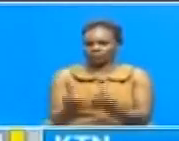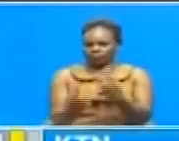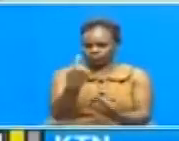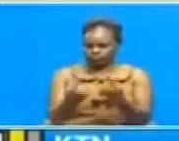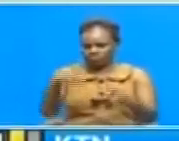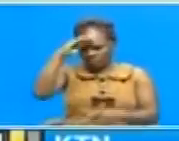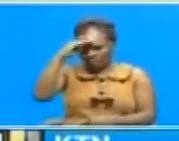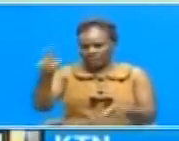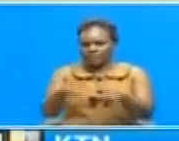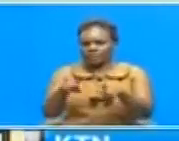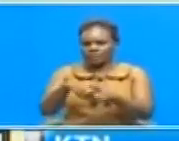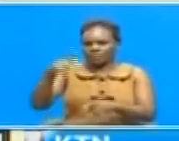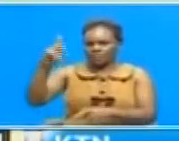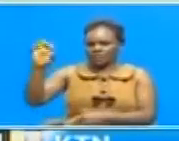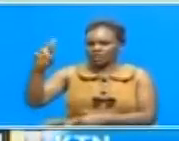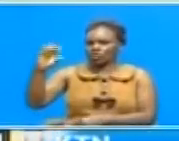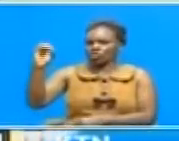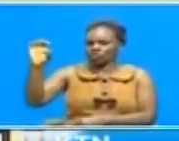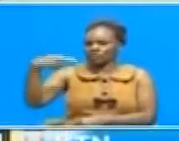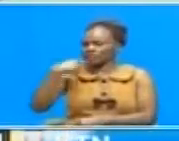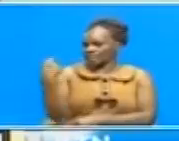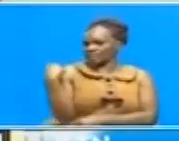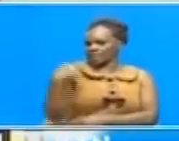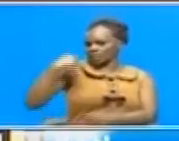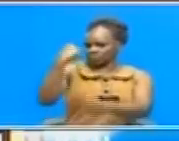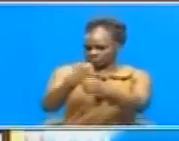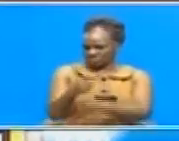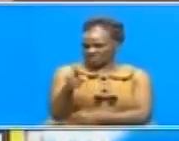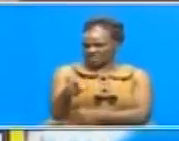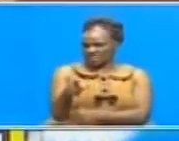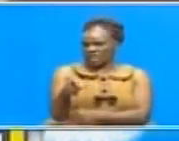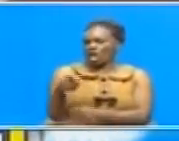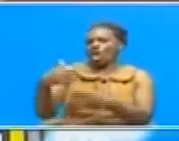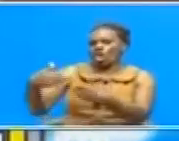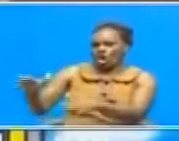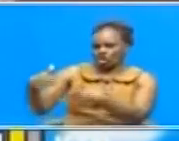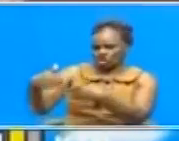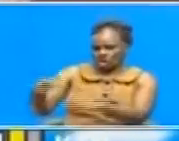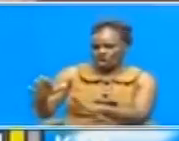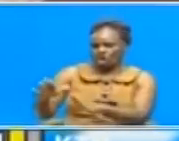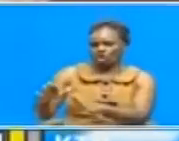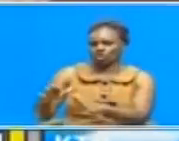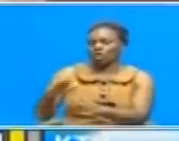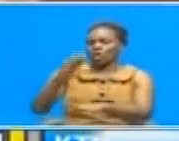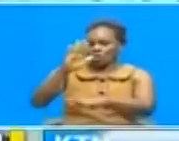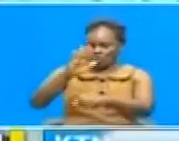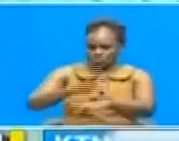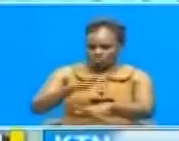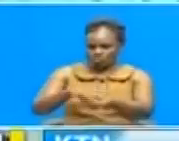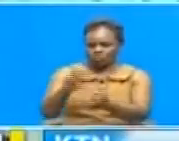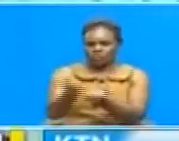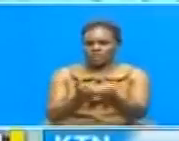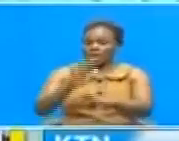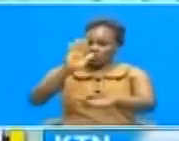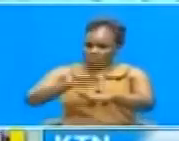Wine Agencies and Keroche Breweries, says the recent crackdown has led to the destruction of legitimate businesses.